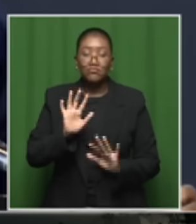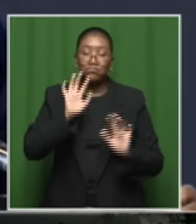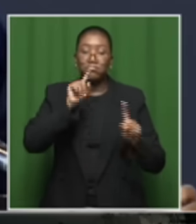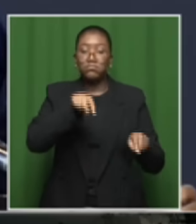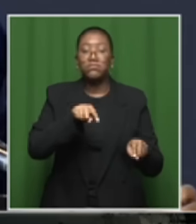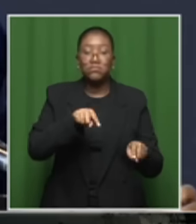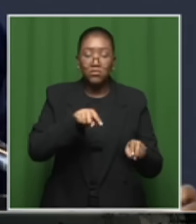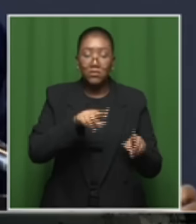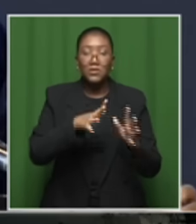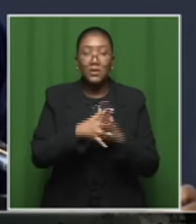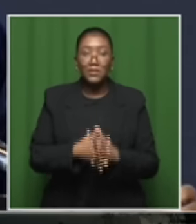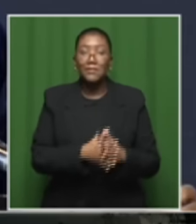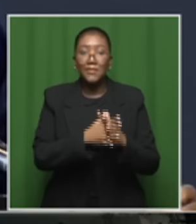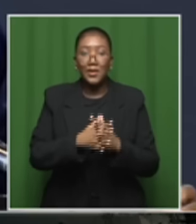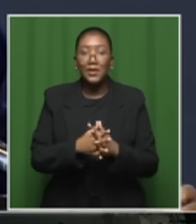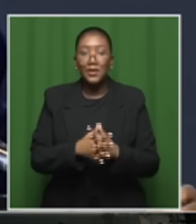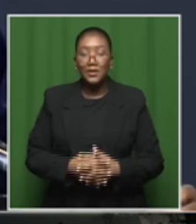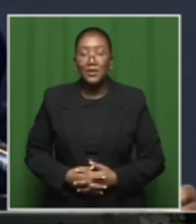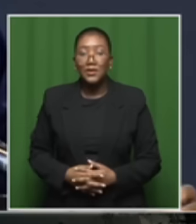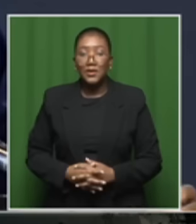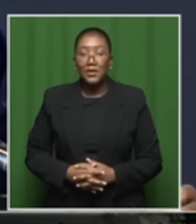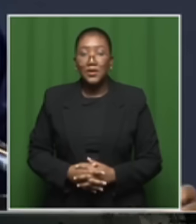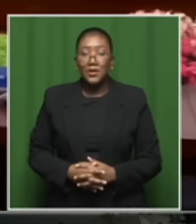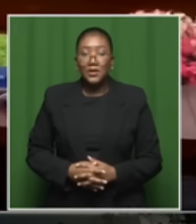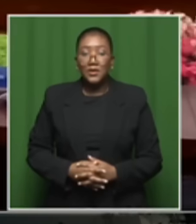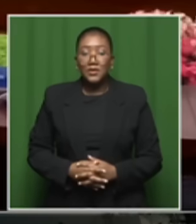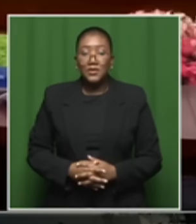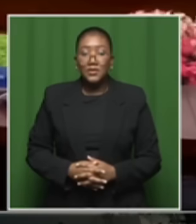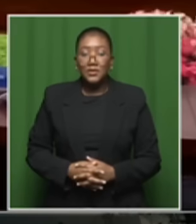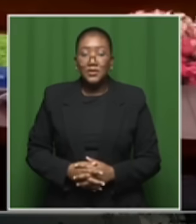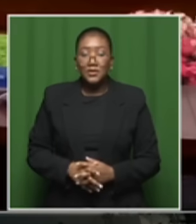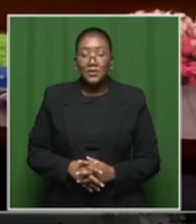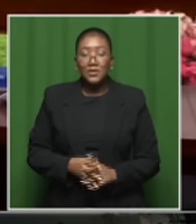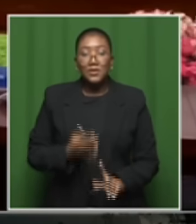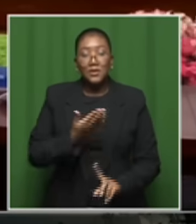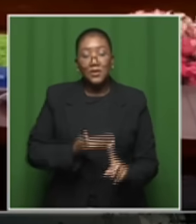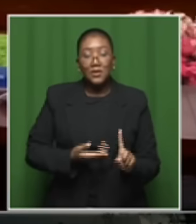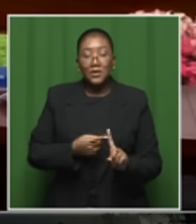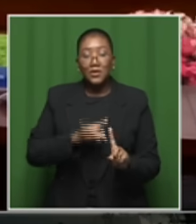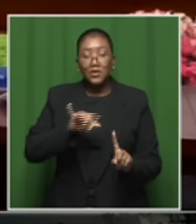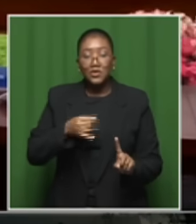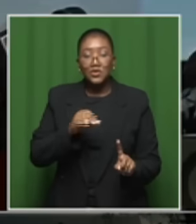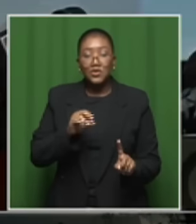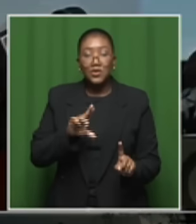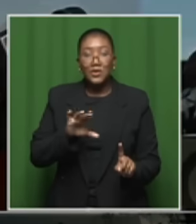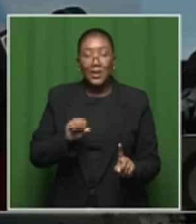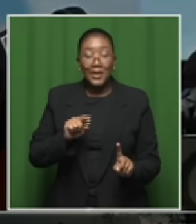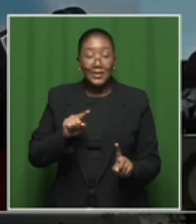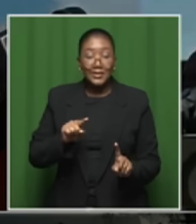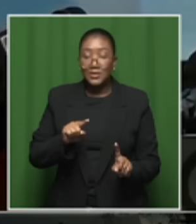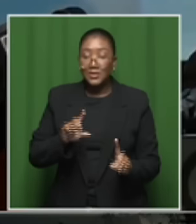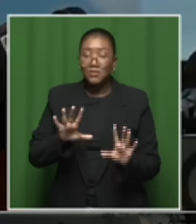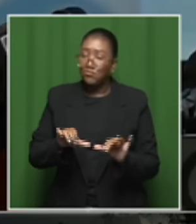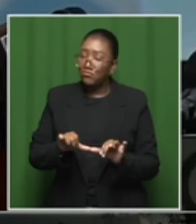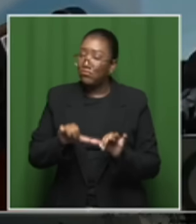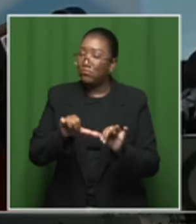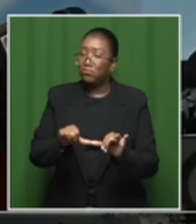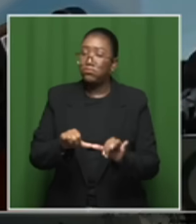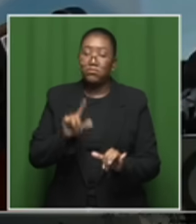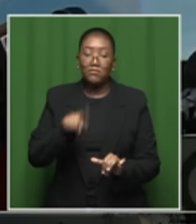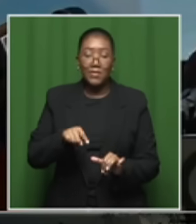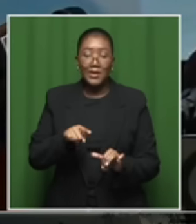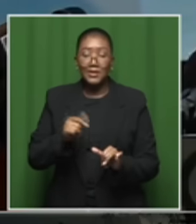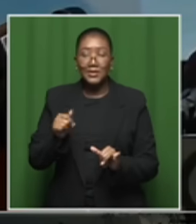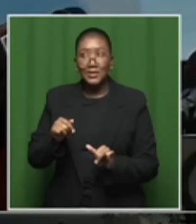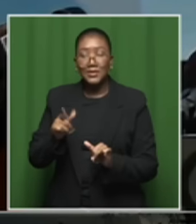were going to Washington. And therefore, Mcebisi Jonas cannot stop South Africa from engaging